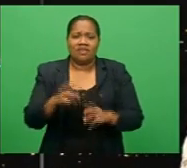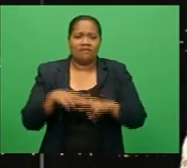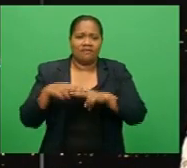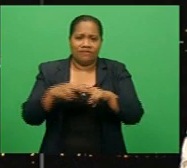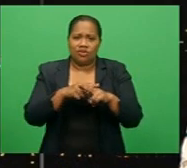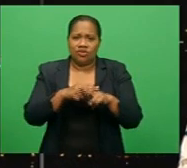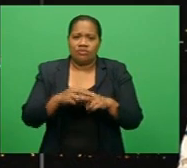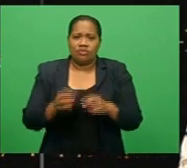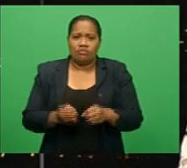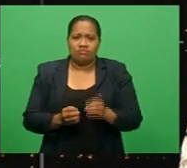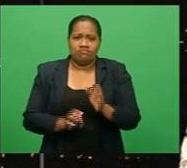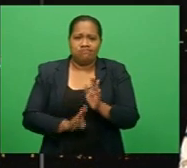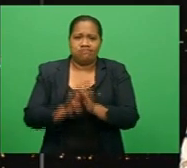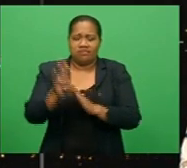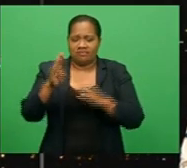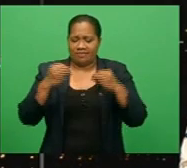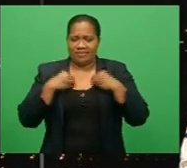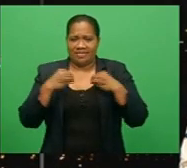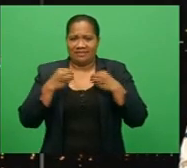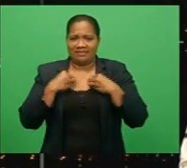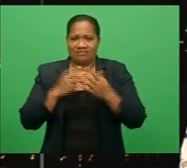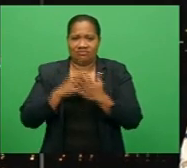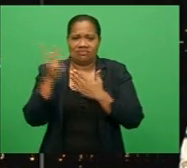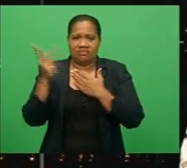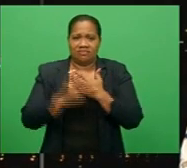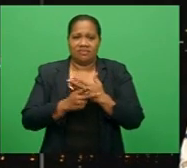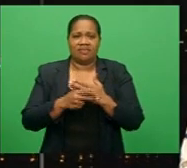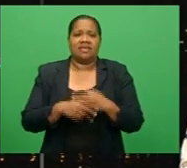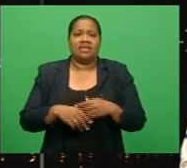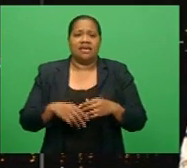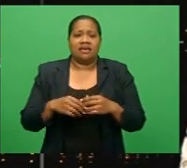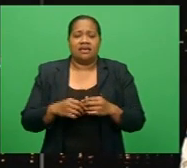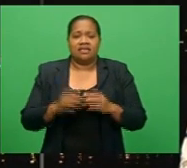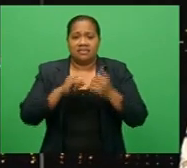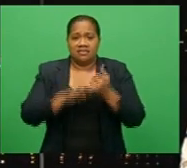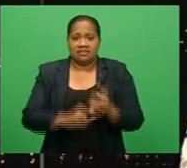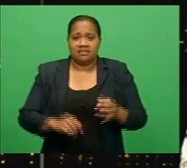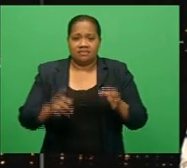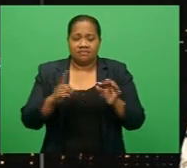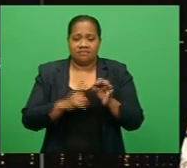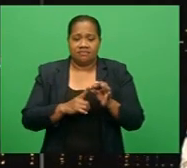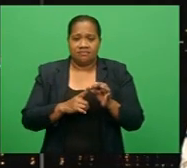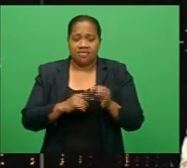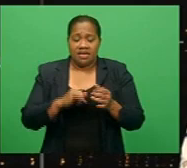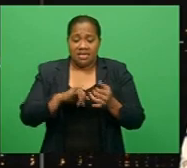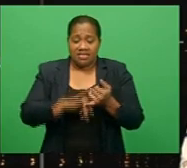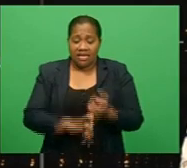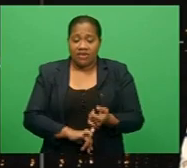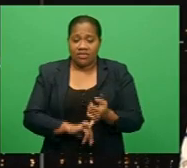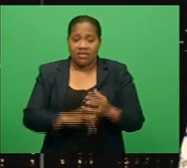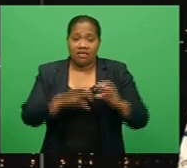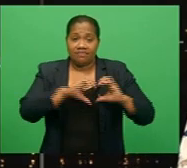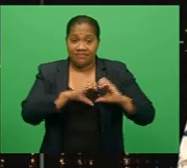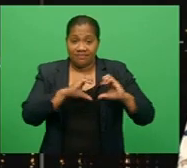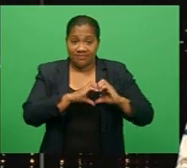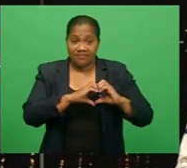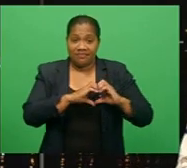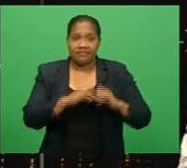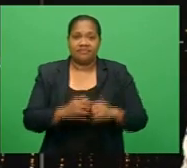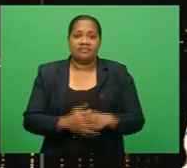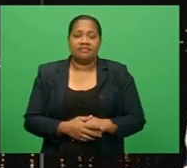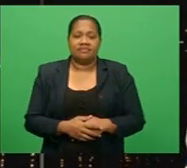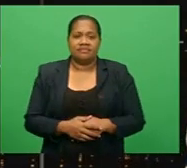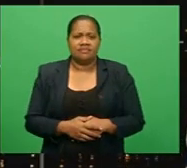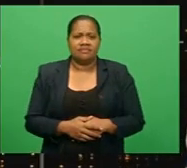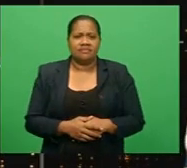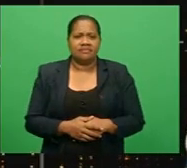Accelerator Program, an initiative under South Pacific Business Development in assisting rural women in their micro-businesses. Vinina